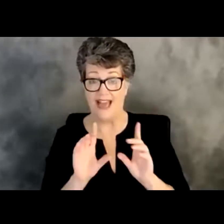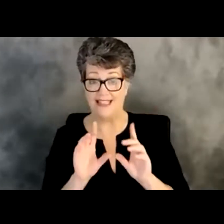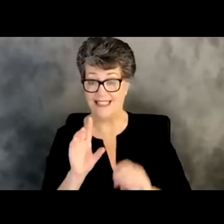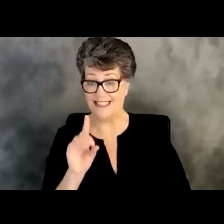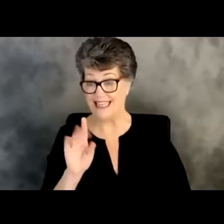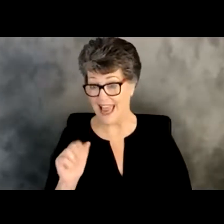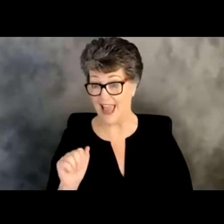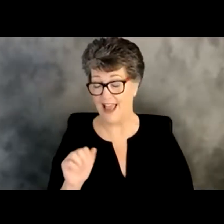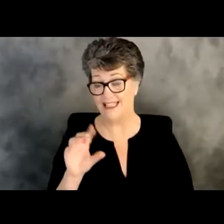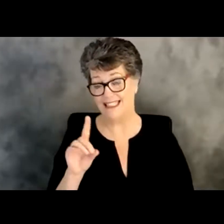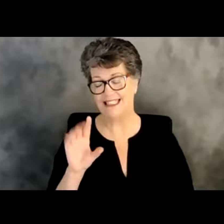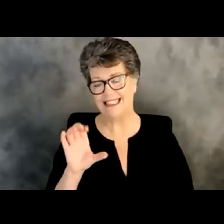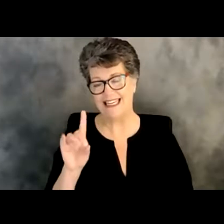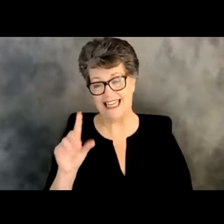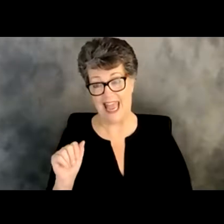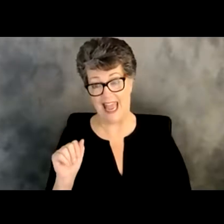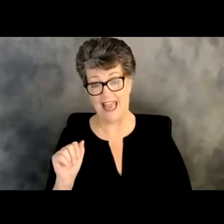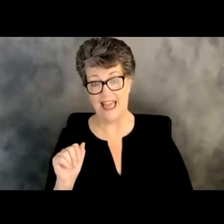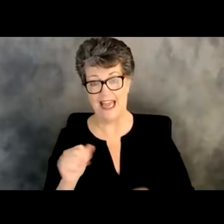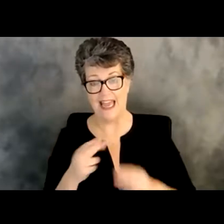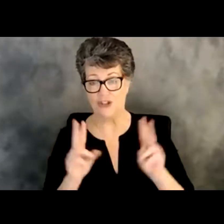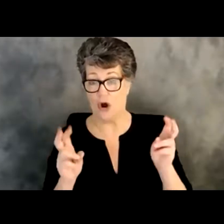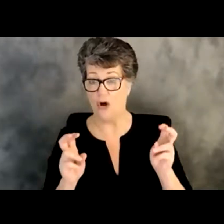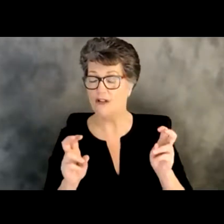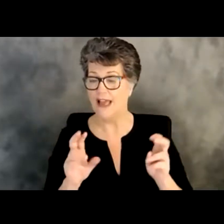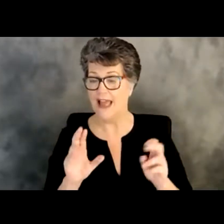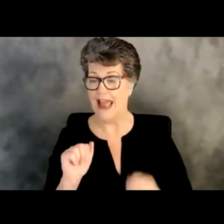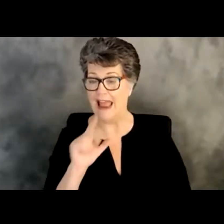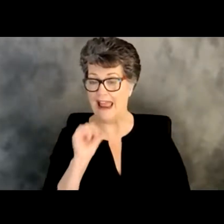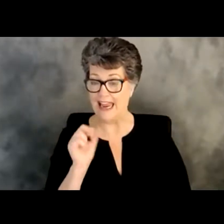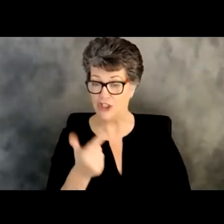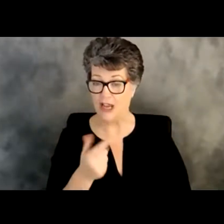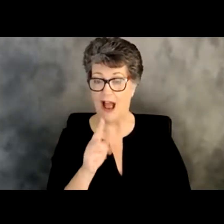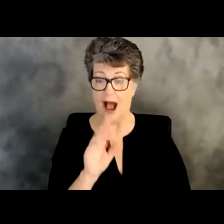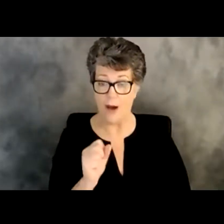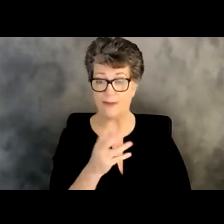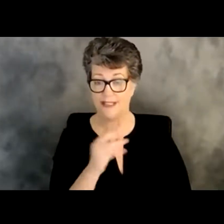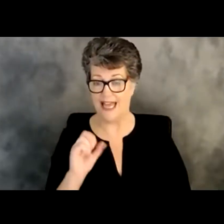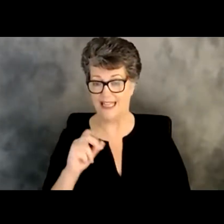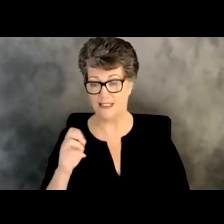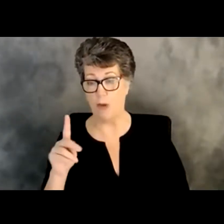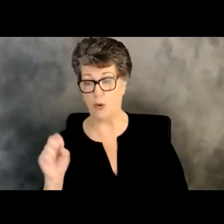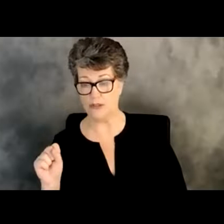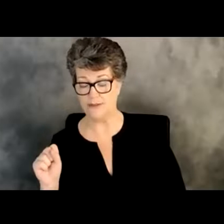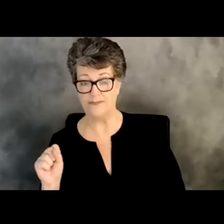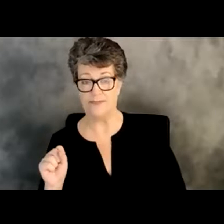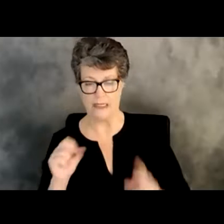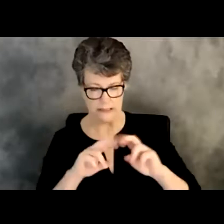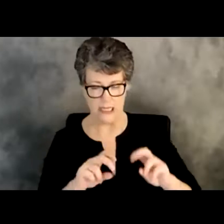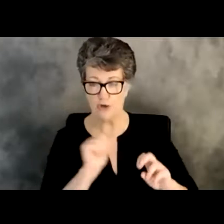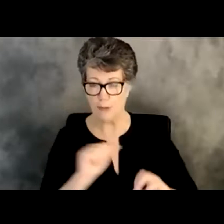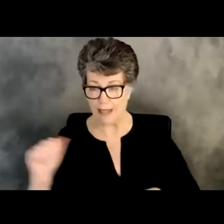off an initiative called Aging Hubs and Spokes, which is our attempt to look at our network of AAAs and counties